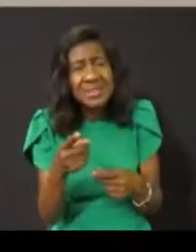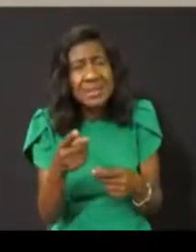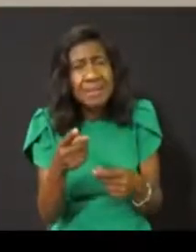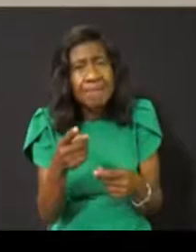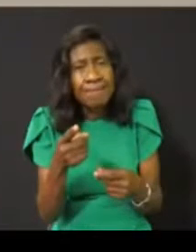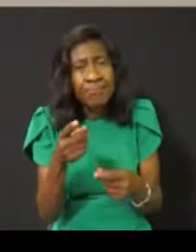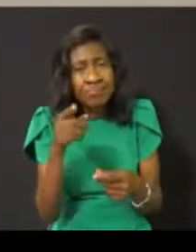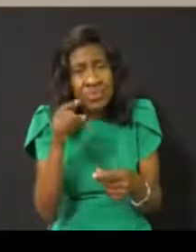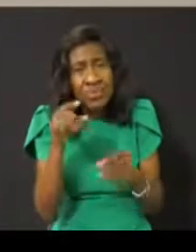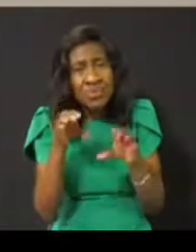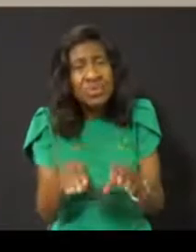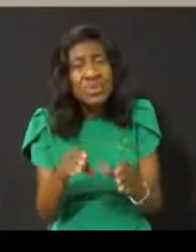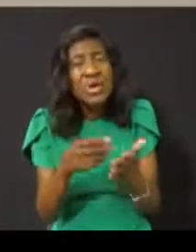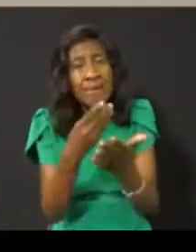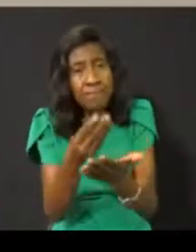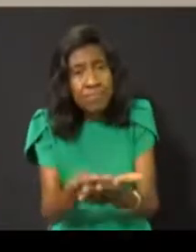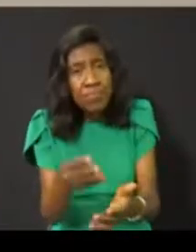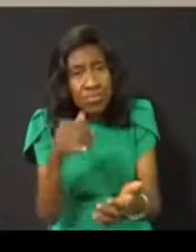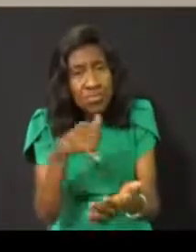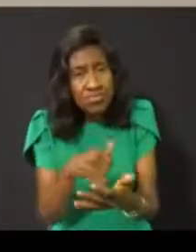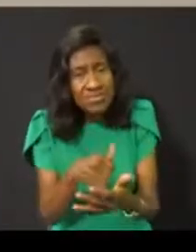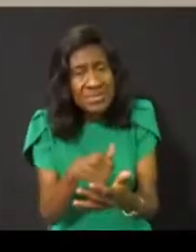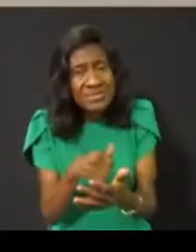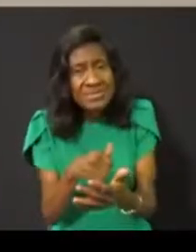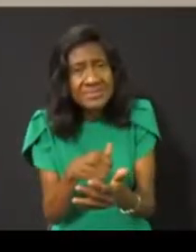as well as the typical